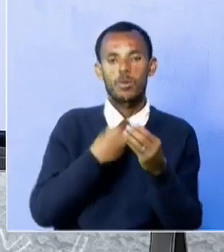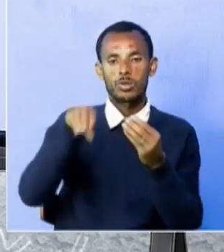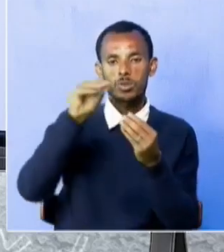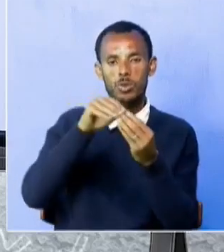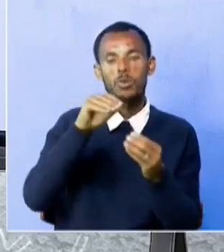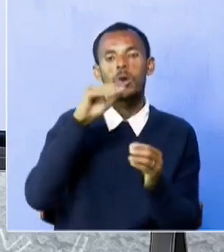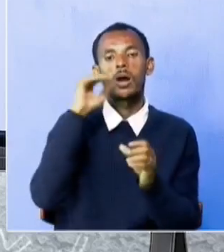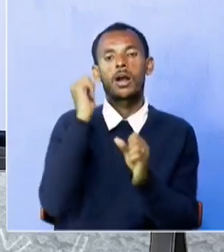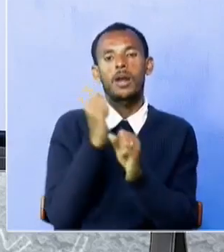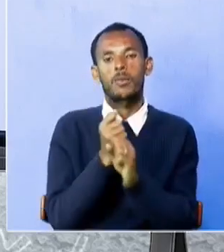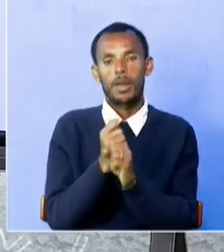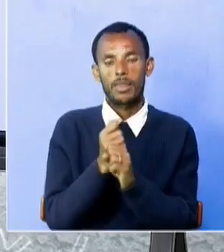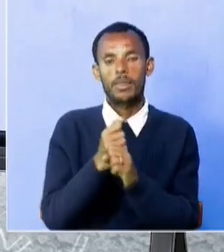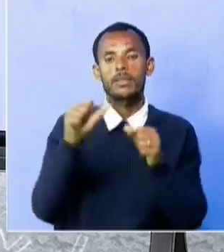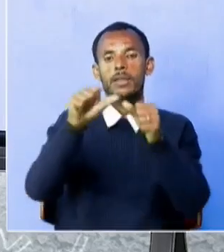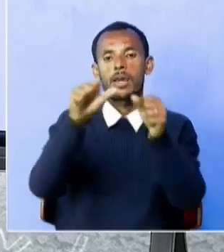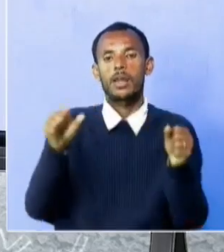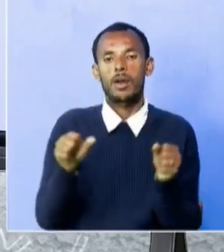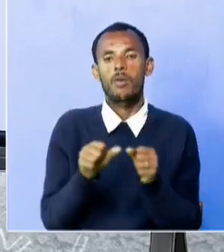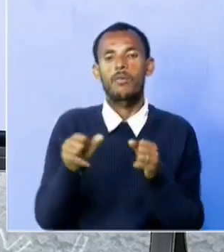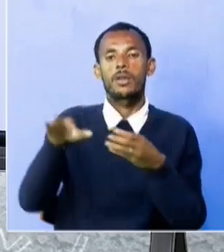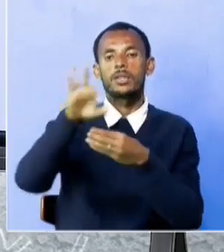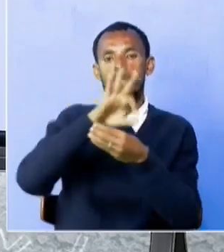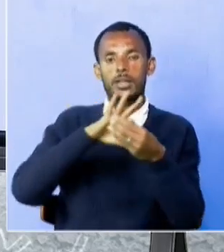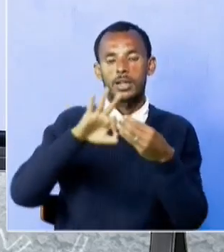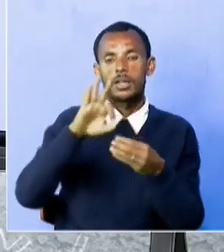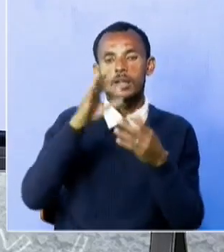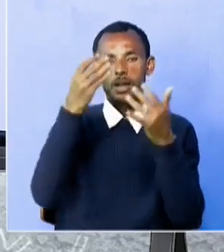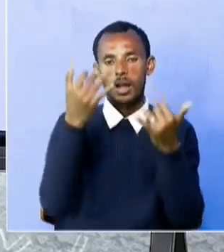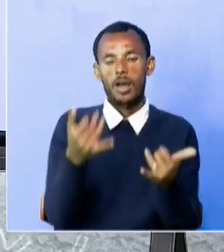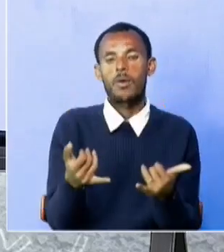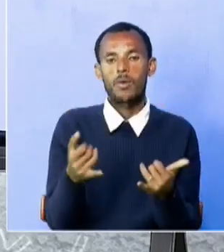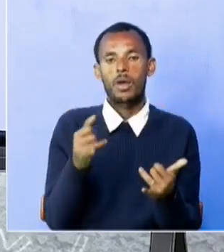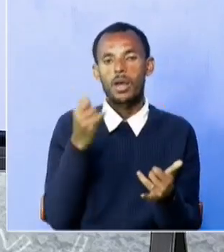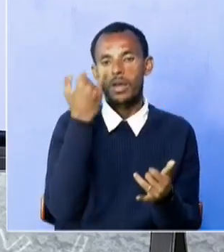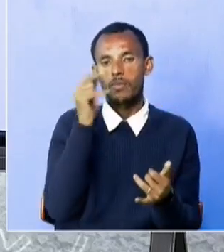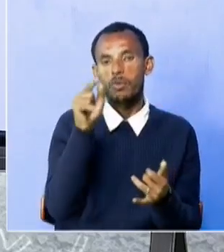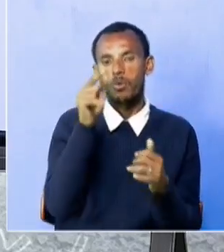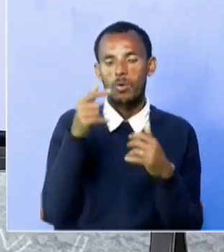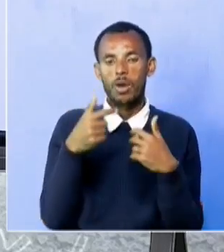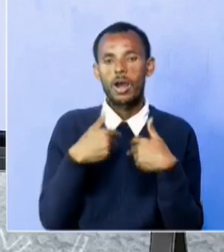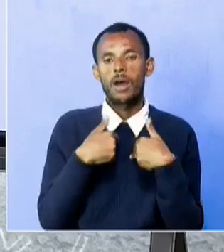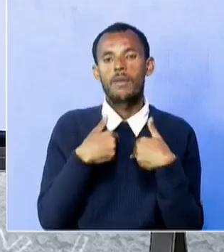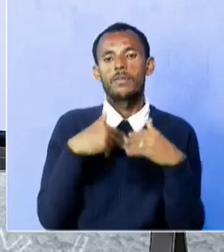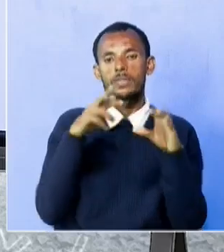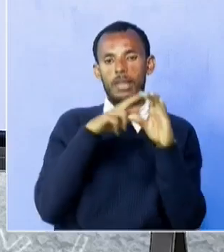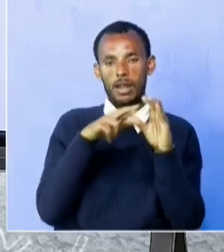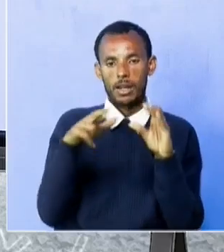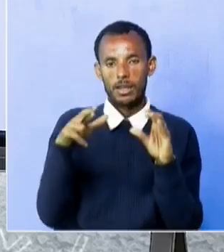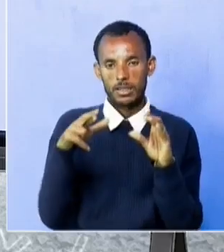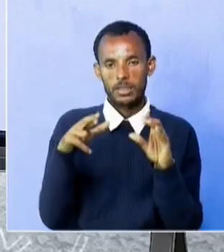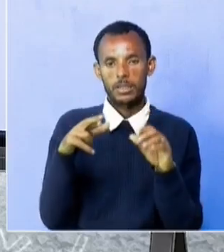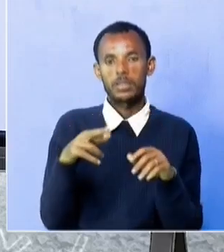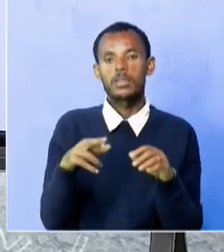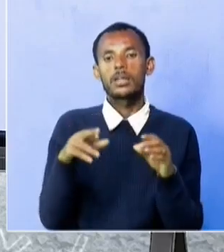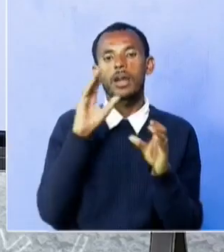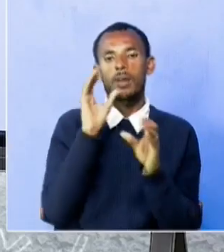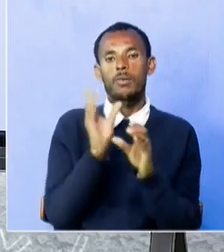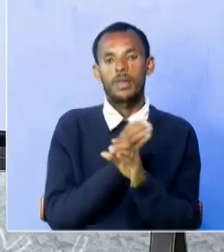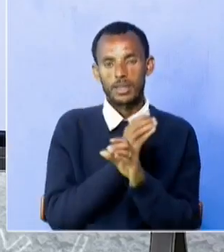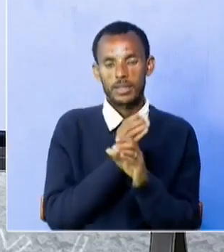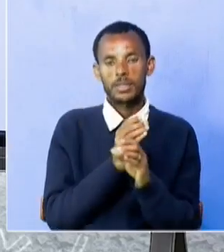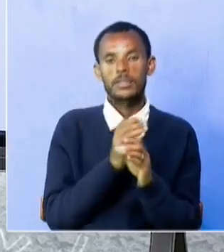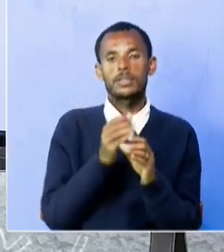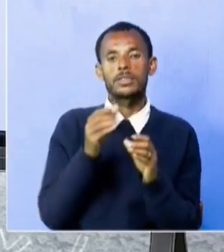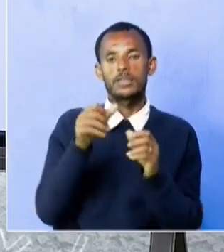to calculate the area of a circle. Now, if you have the radius, calculating the